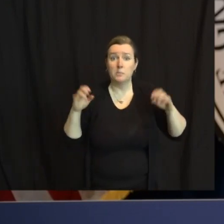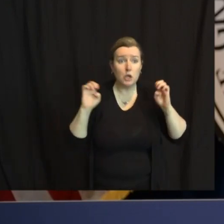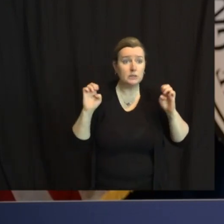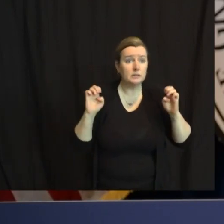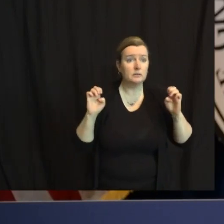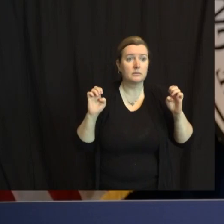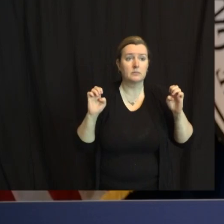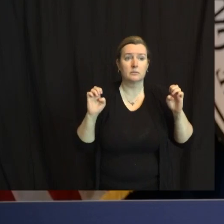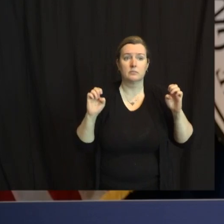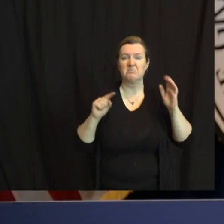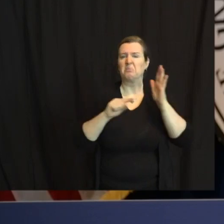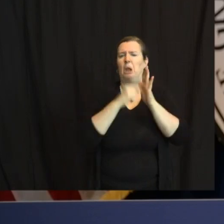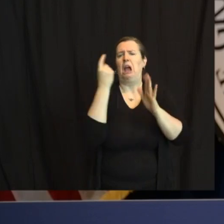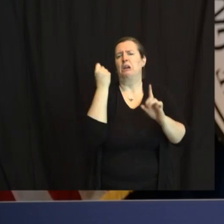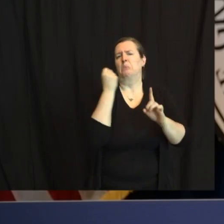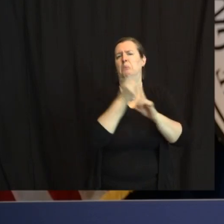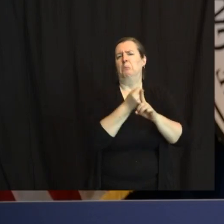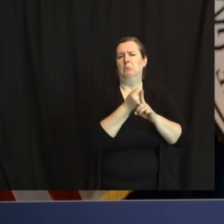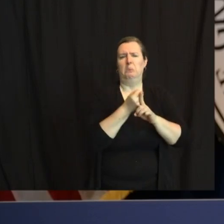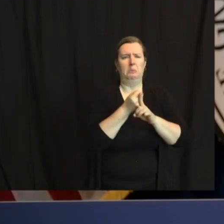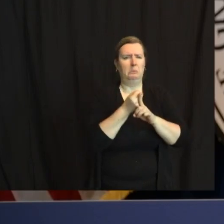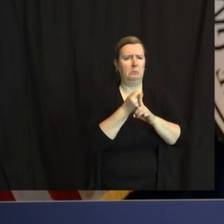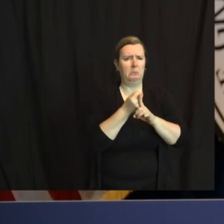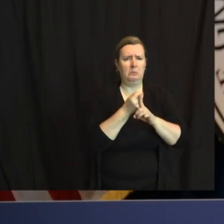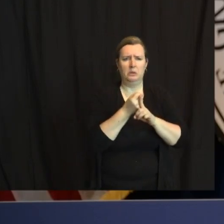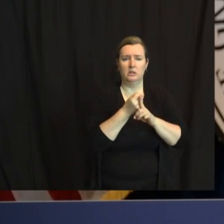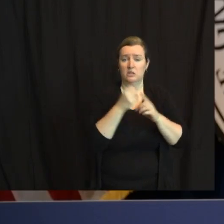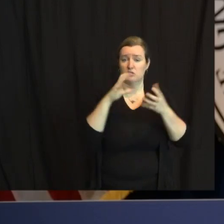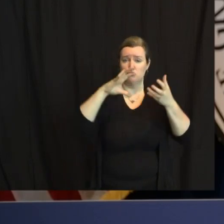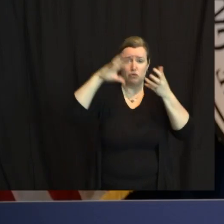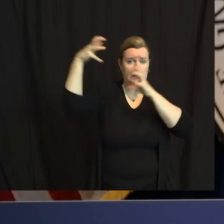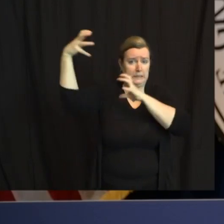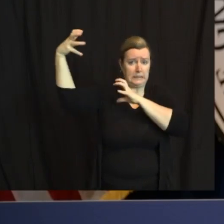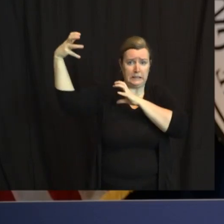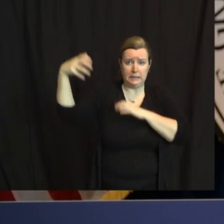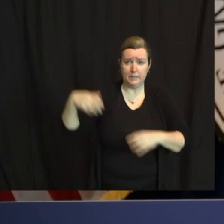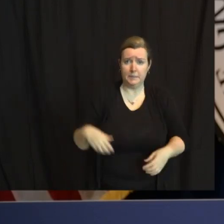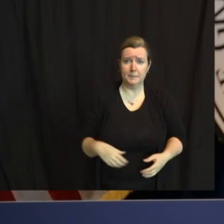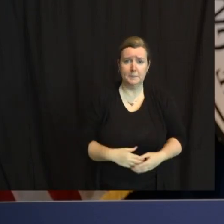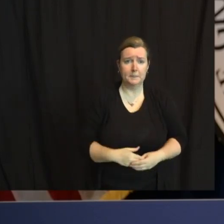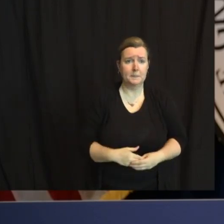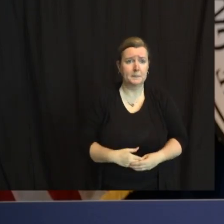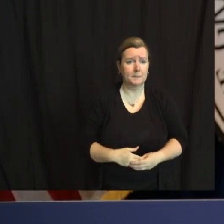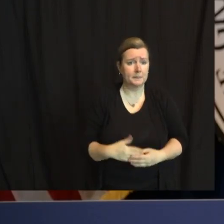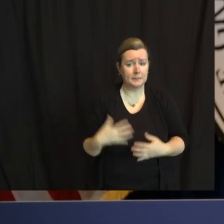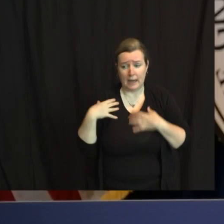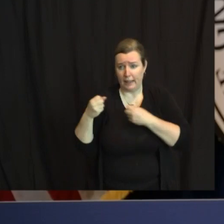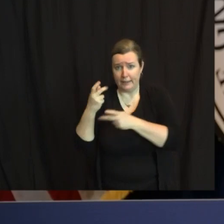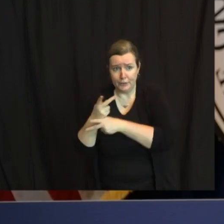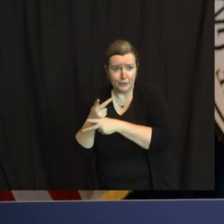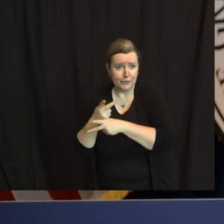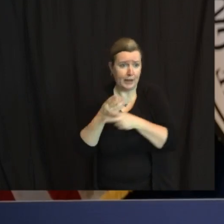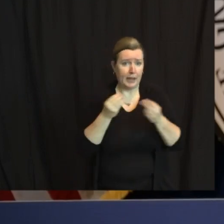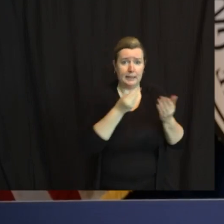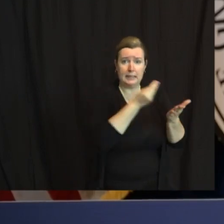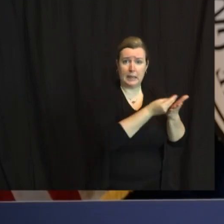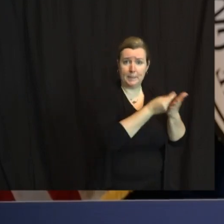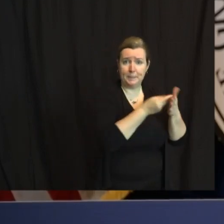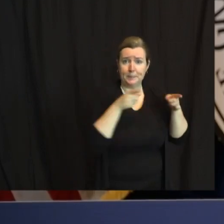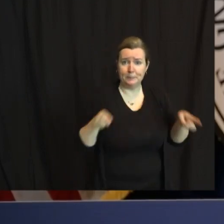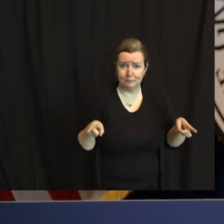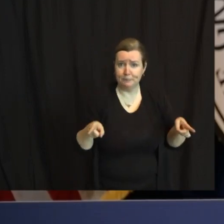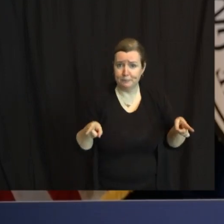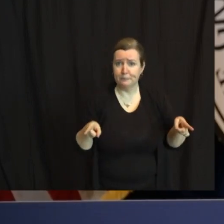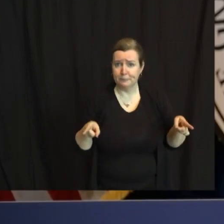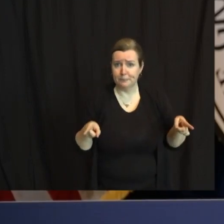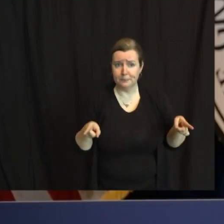or forever health care crisis. It's similarly an economic crisis, and the pain runs deep. And I